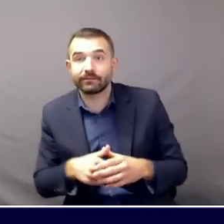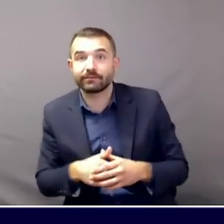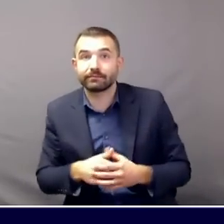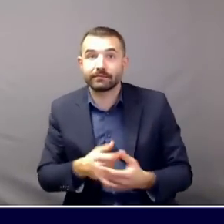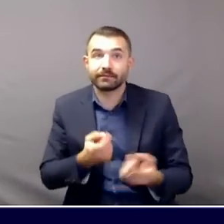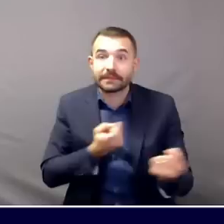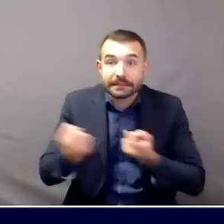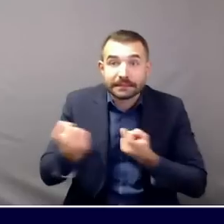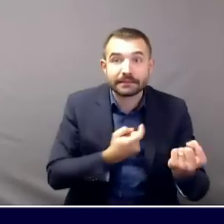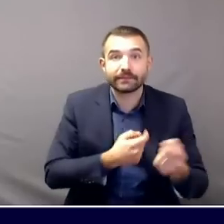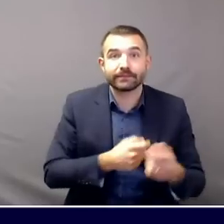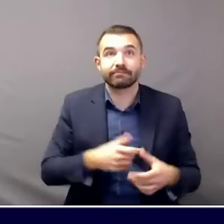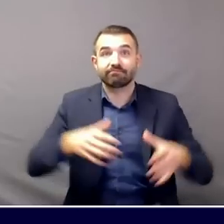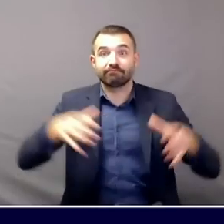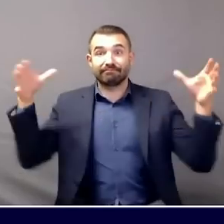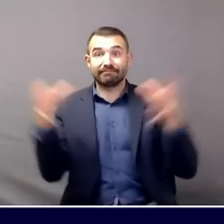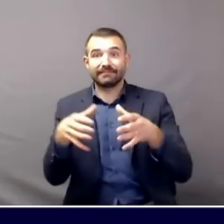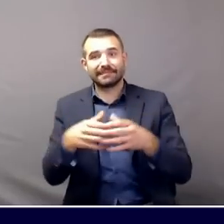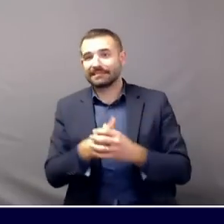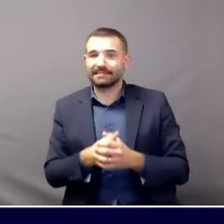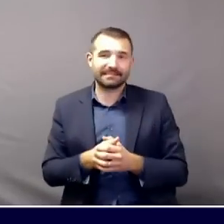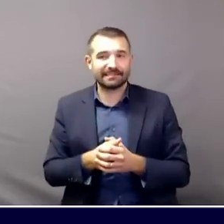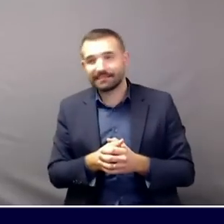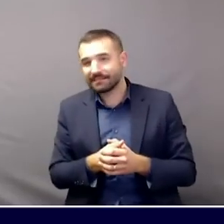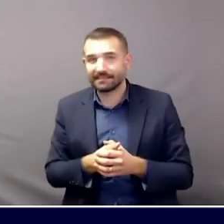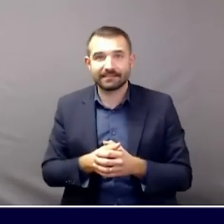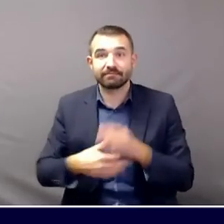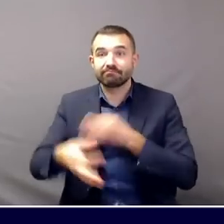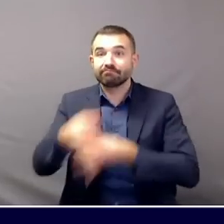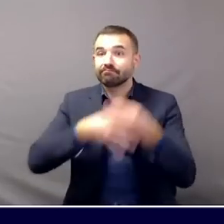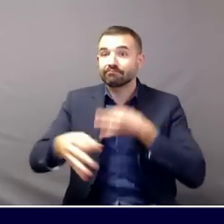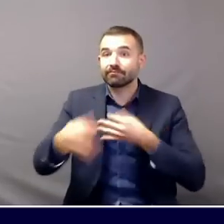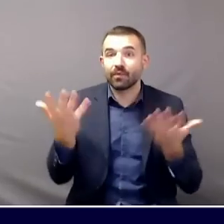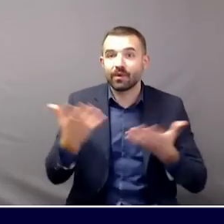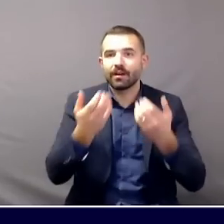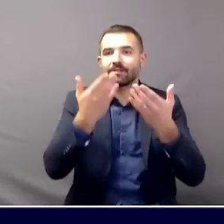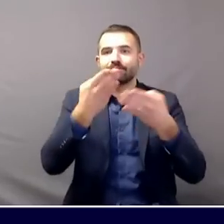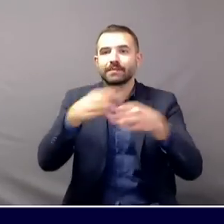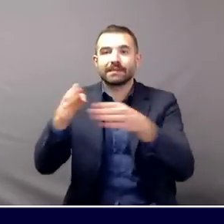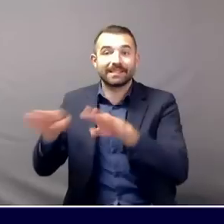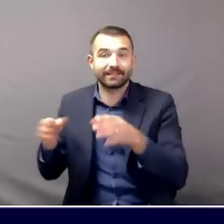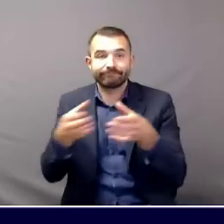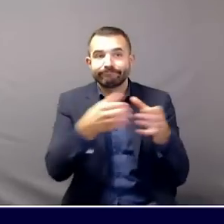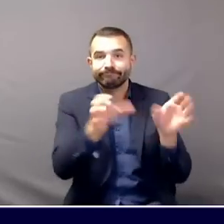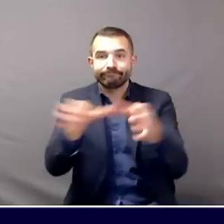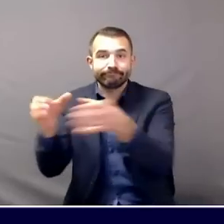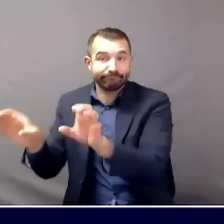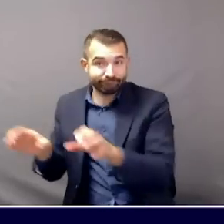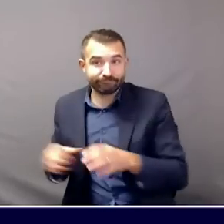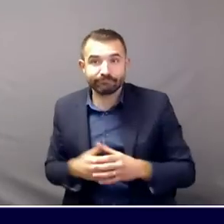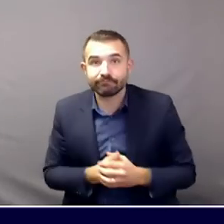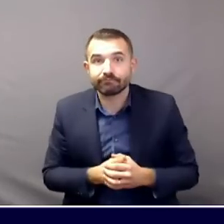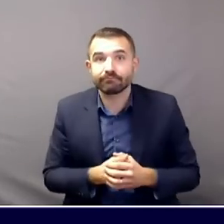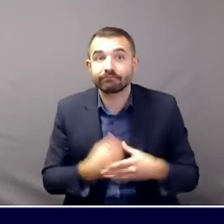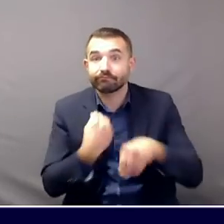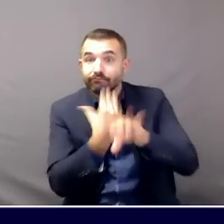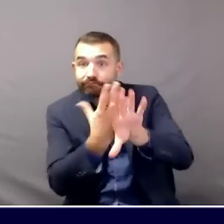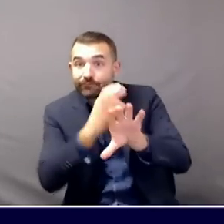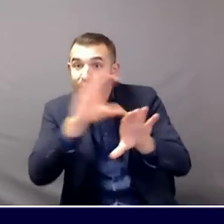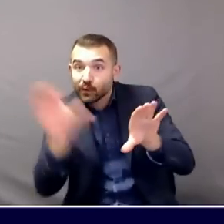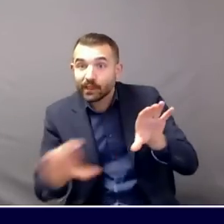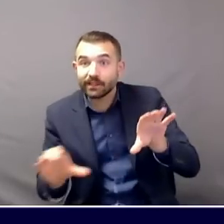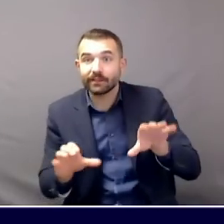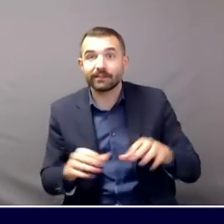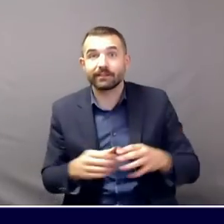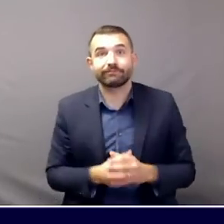some outdoors, inviting others sometimes to join virtually. It won't be the same as getting together in person, but it